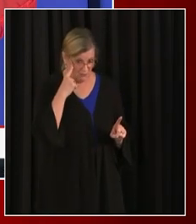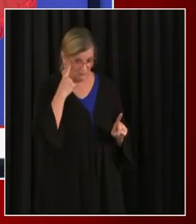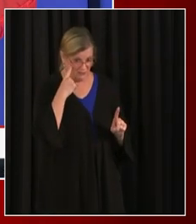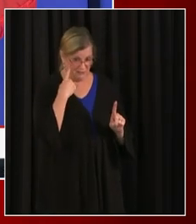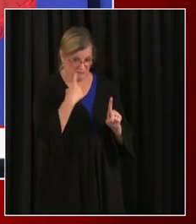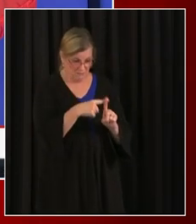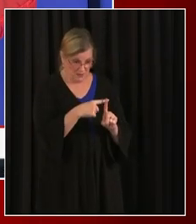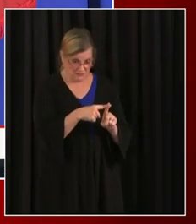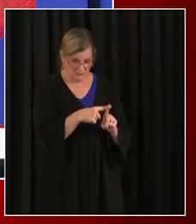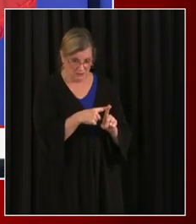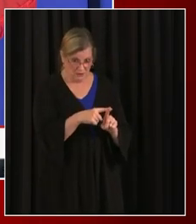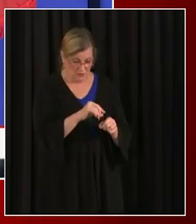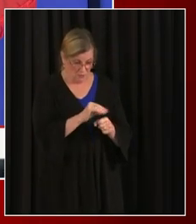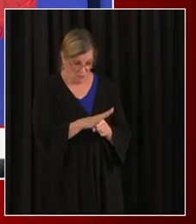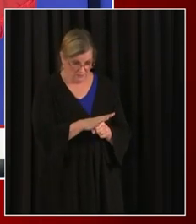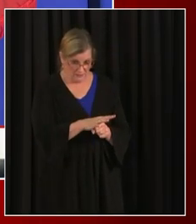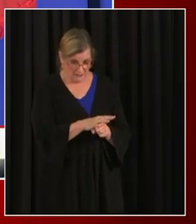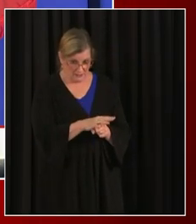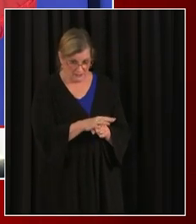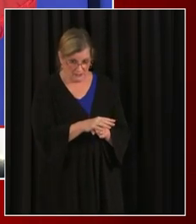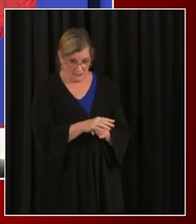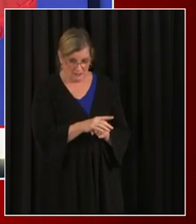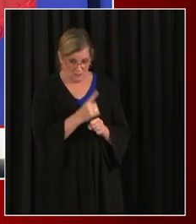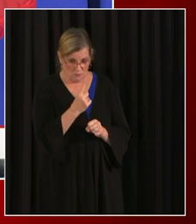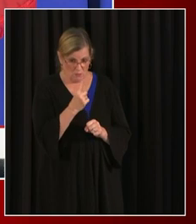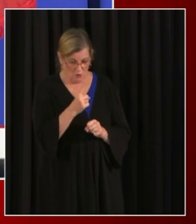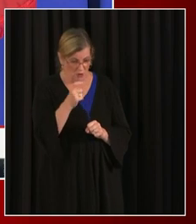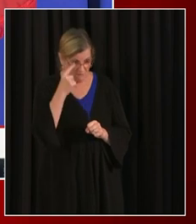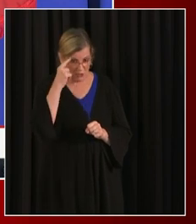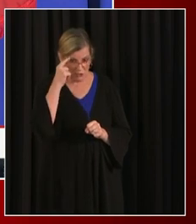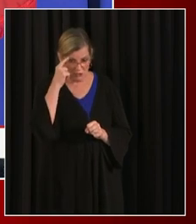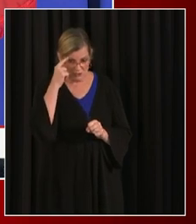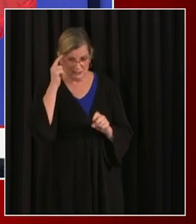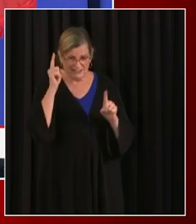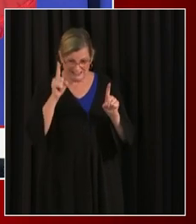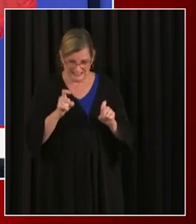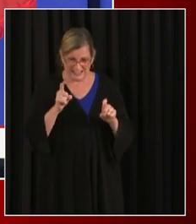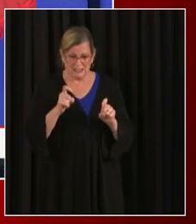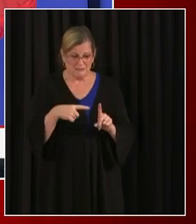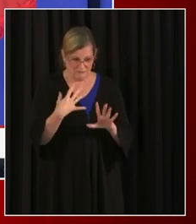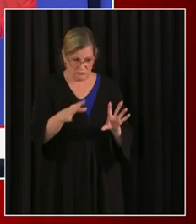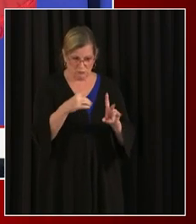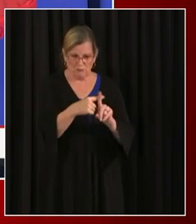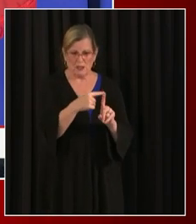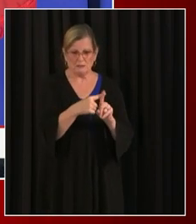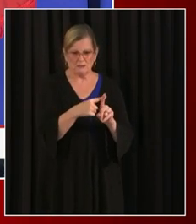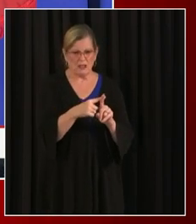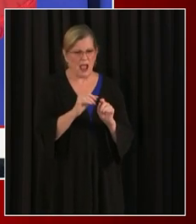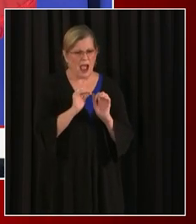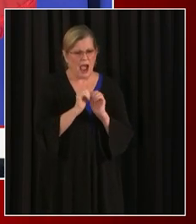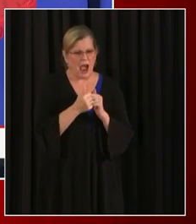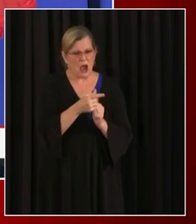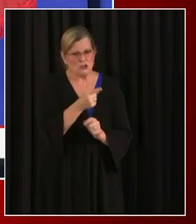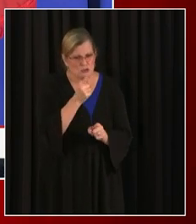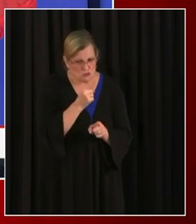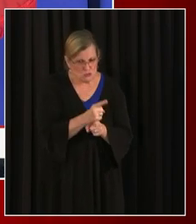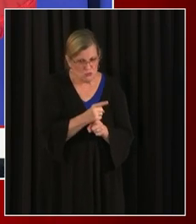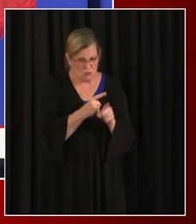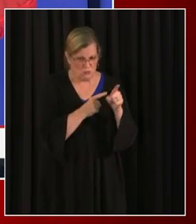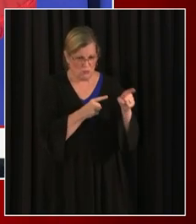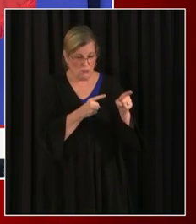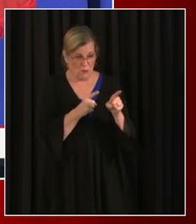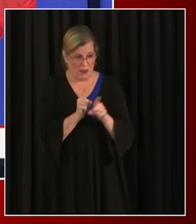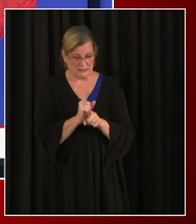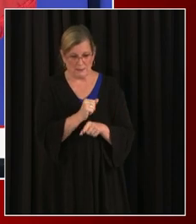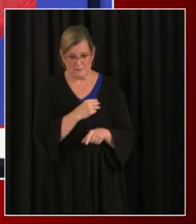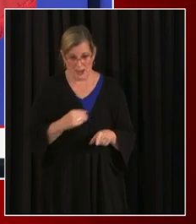your protocol is as far as how regularly you get tested. Is that a concern? Do you have a plan in place should you